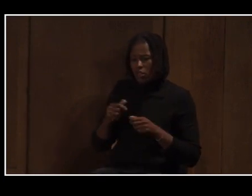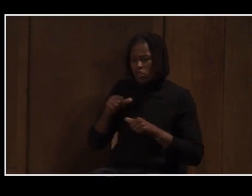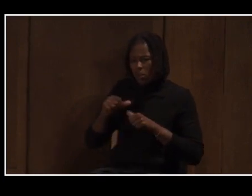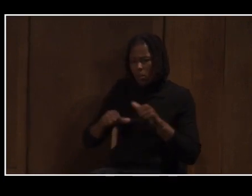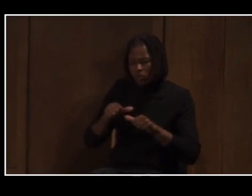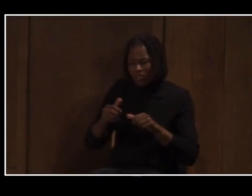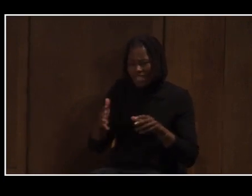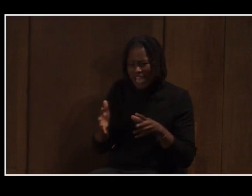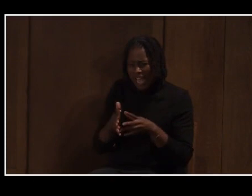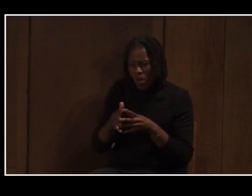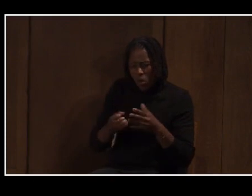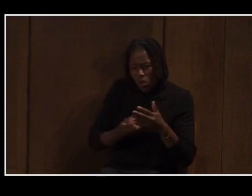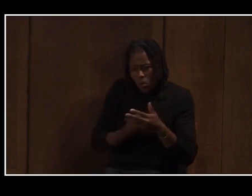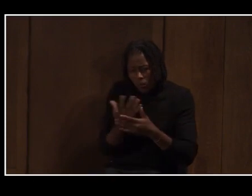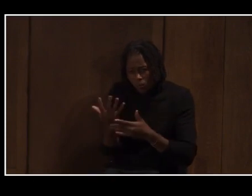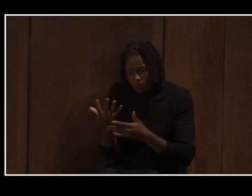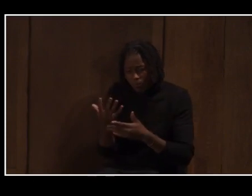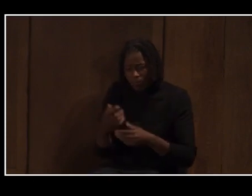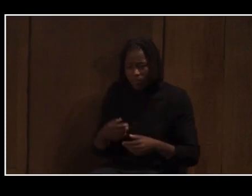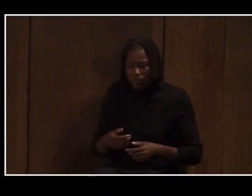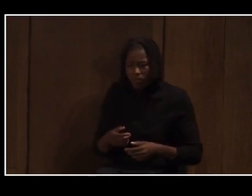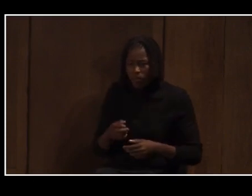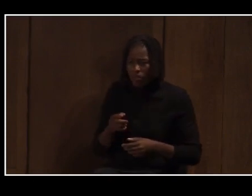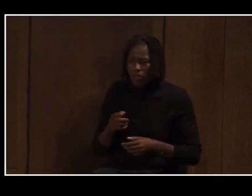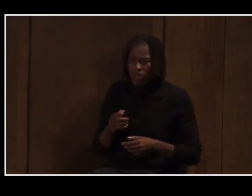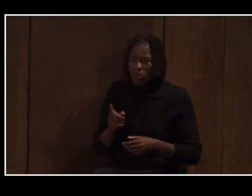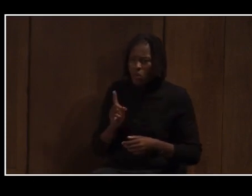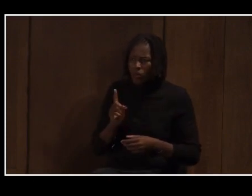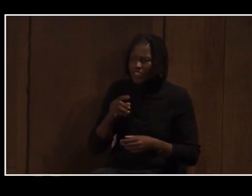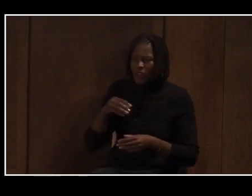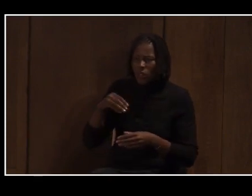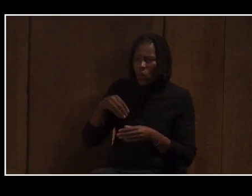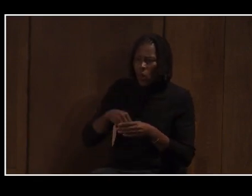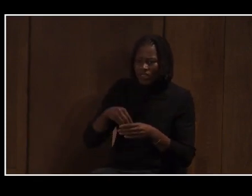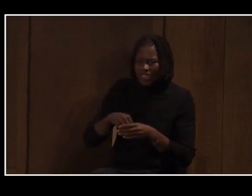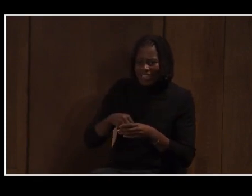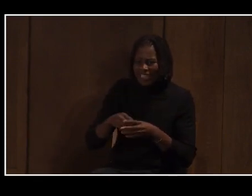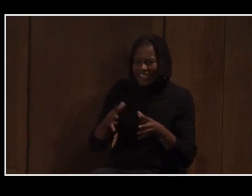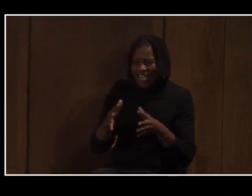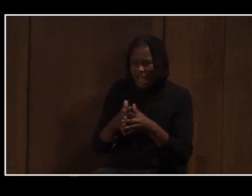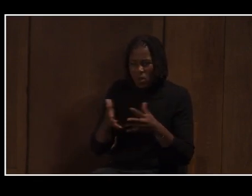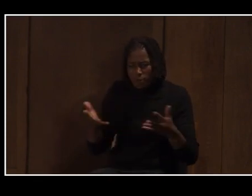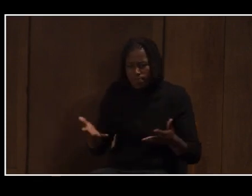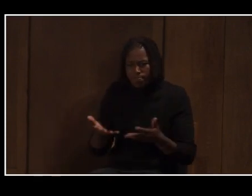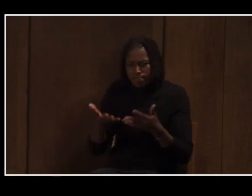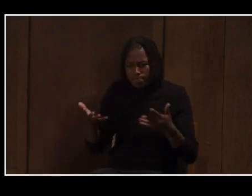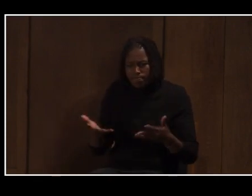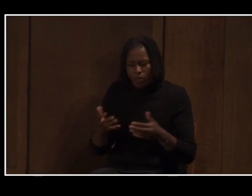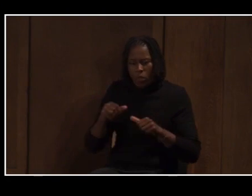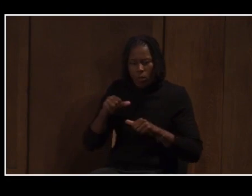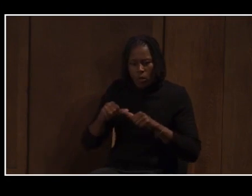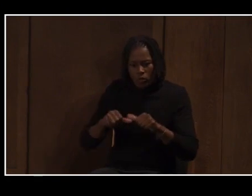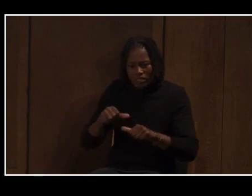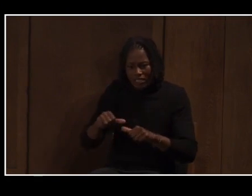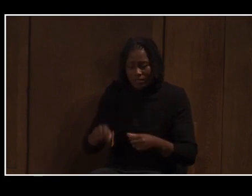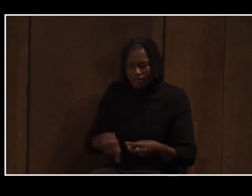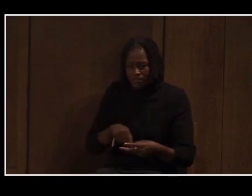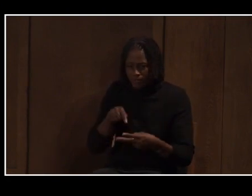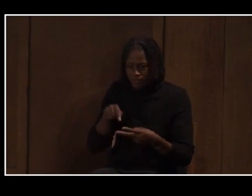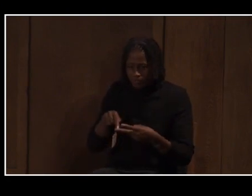these processes have to be kind of lived within? That's the first thing. The second thing is